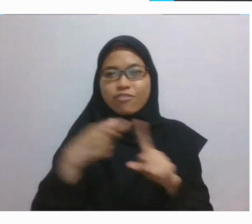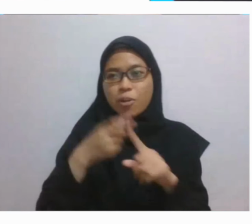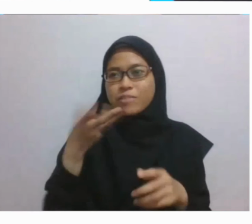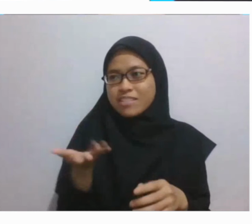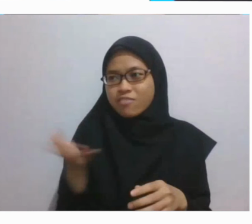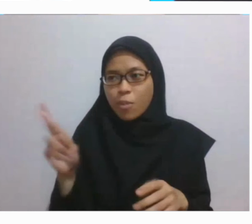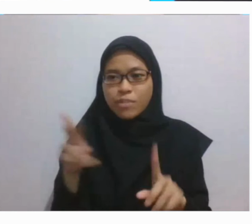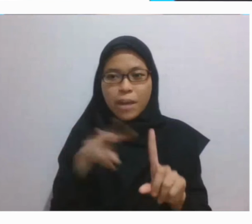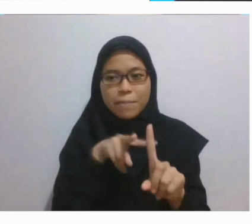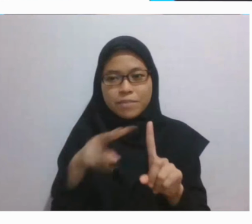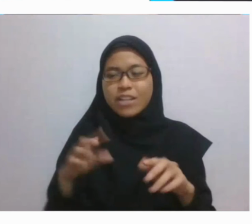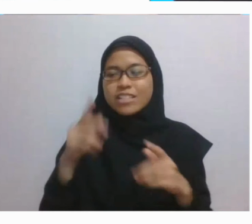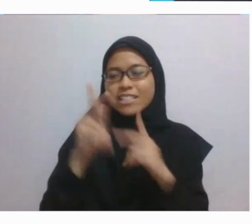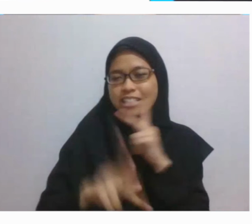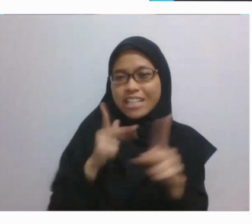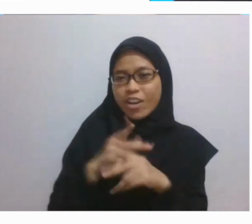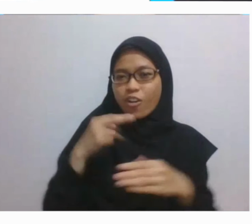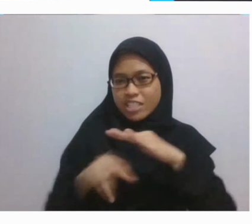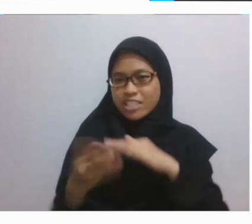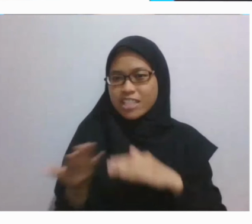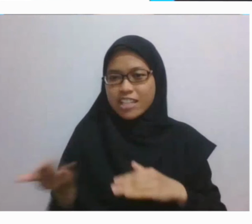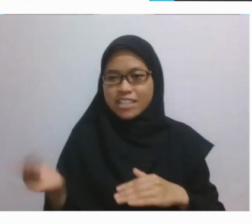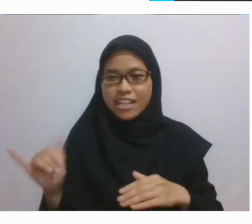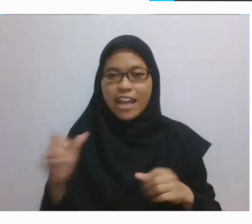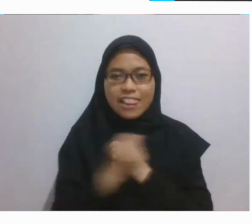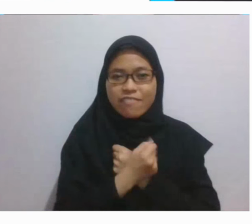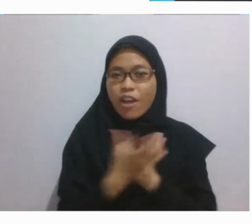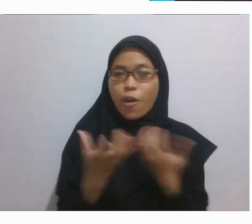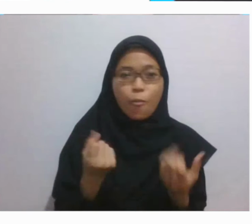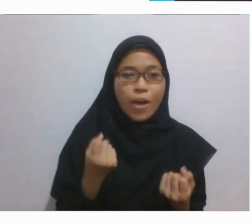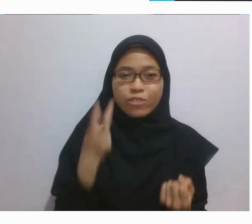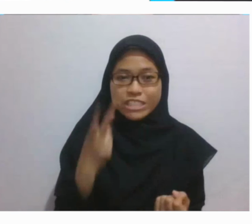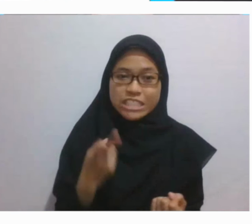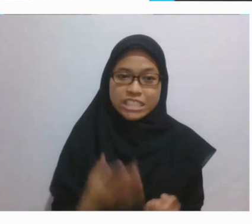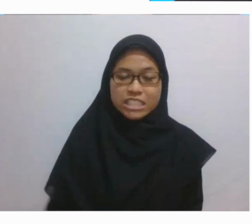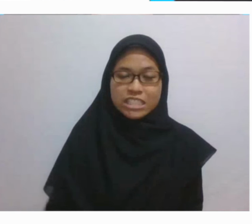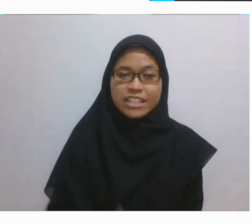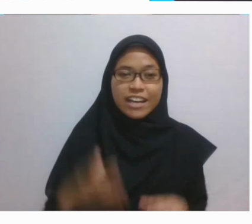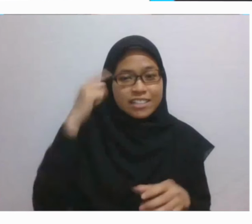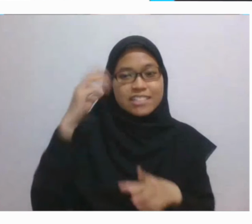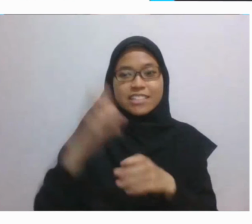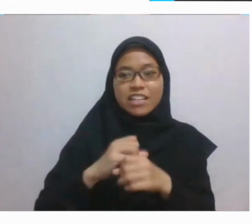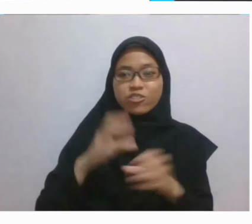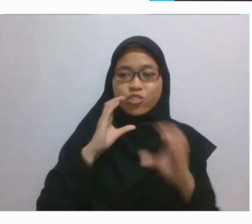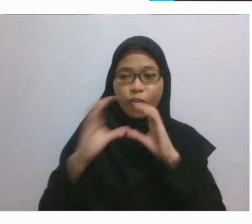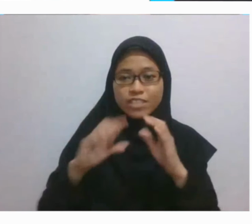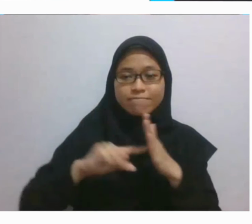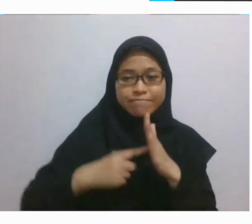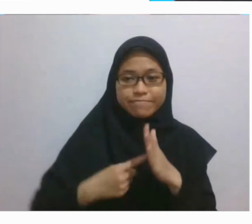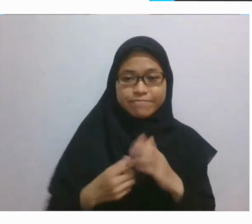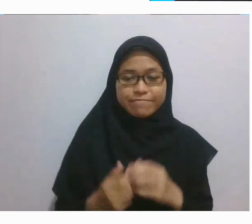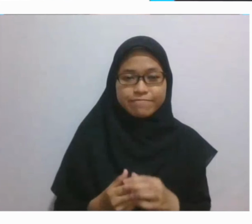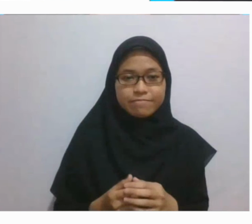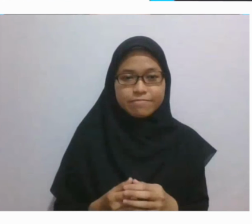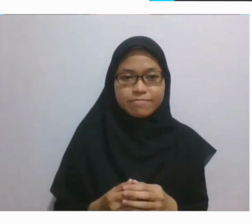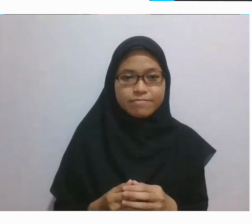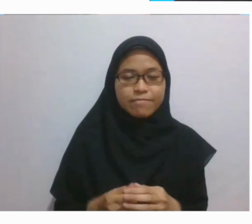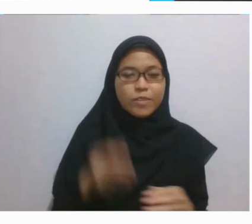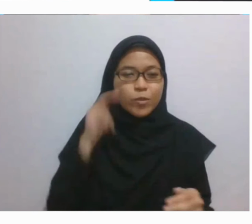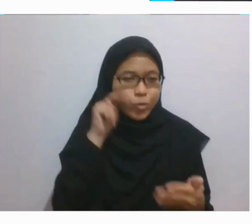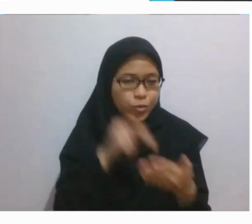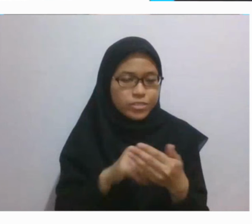they love and they want to be seen with. And I think just getting those conversations started, noticing